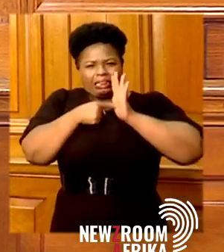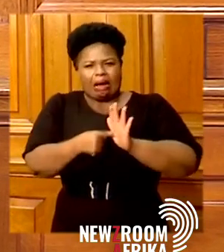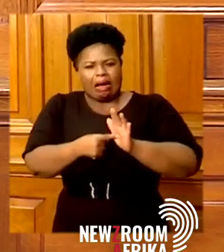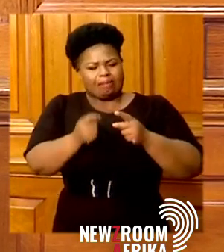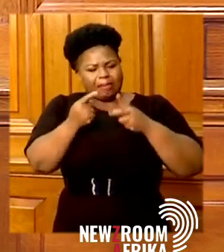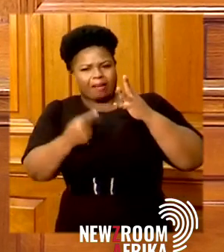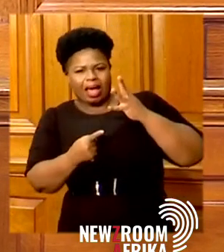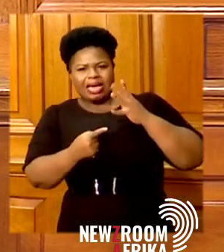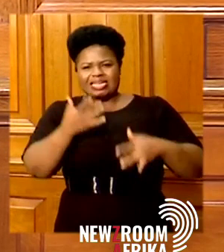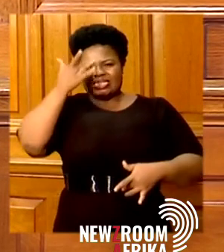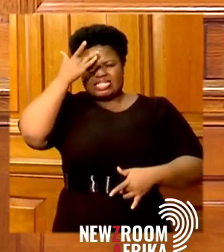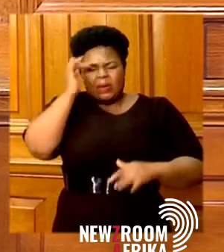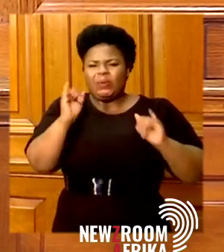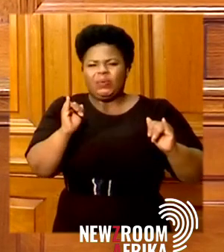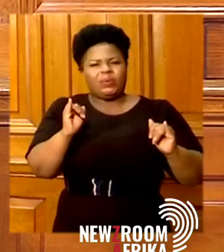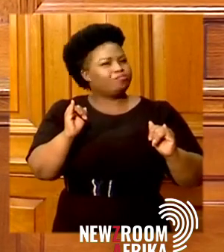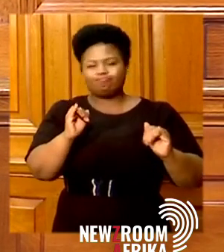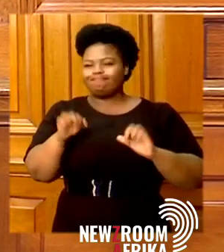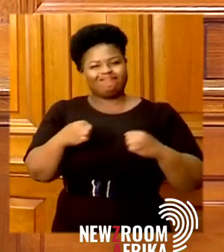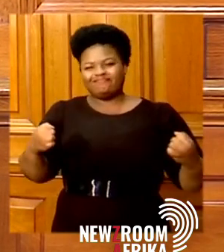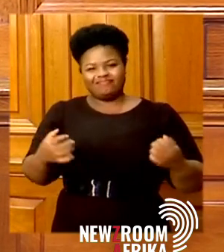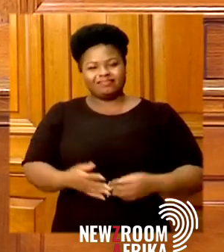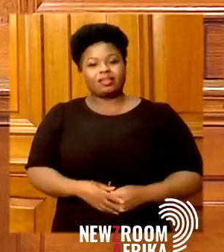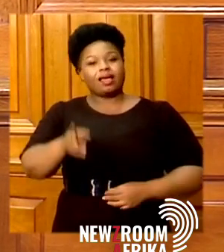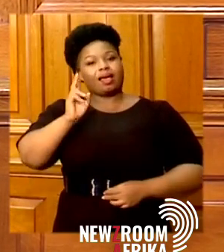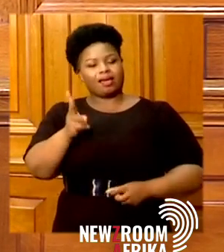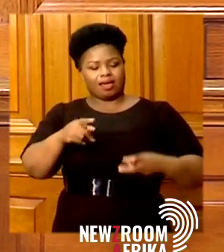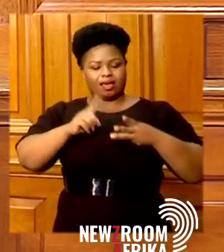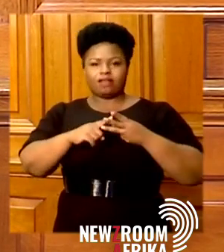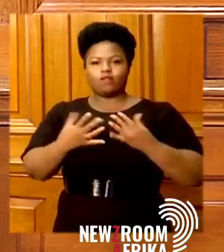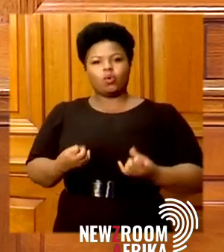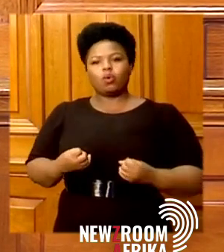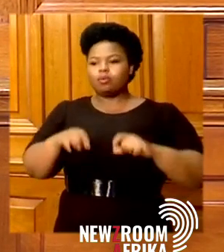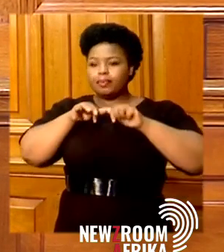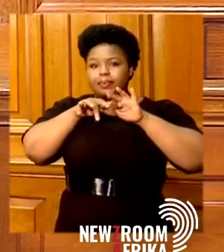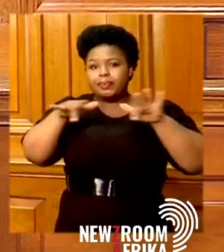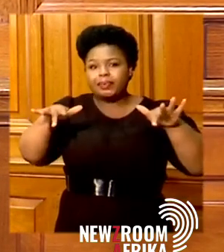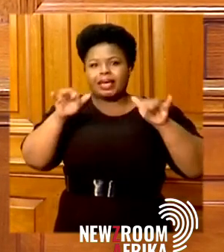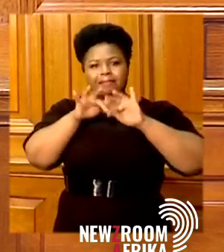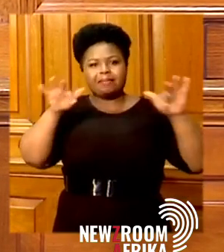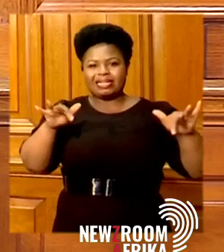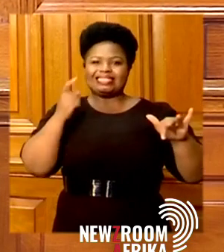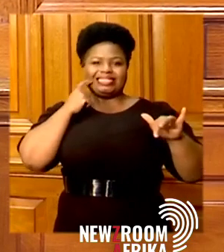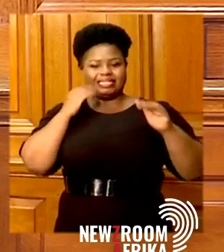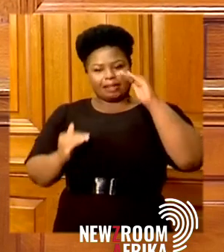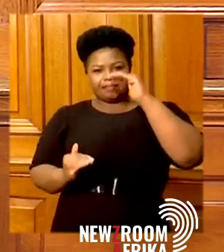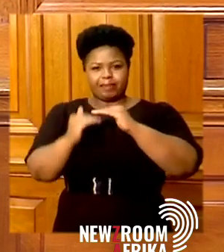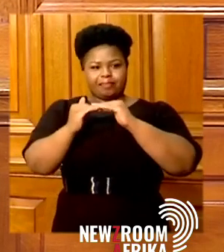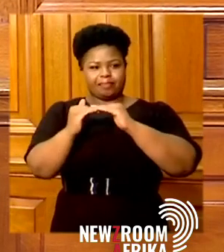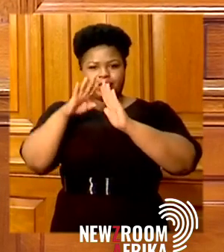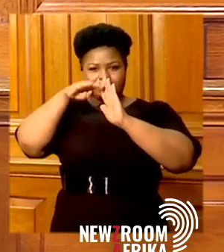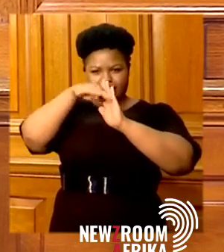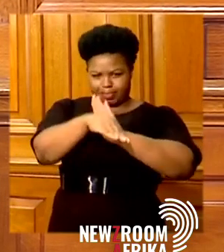ill, and they reduce the overall rate of infection in a population. We therefore need to